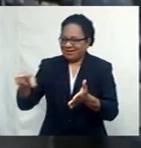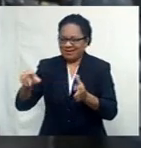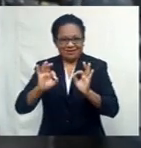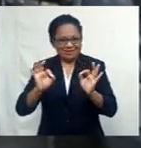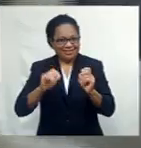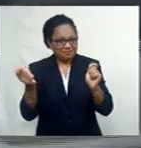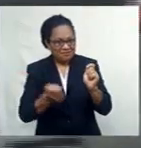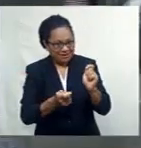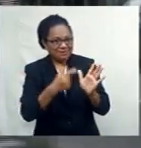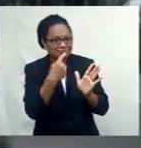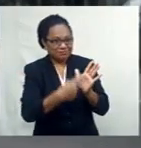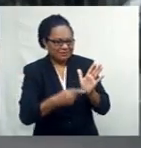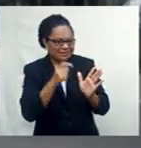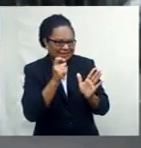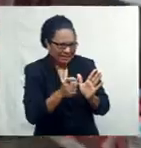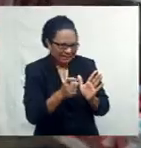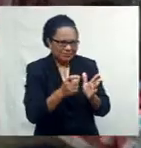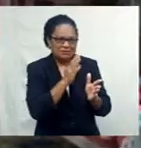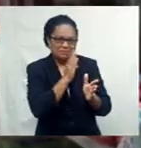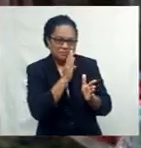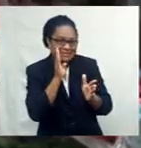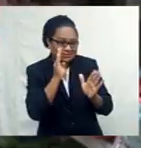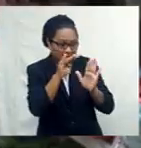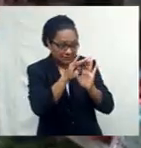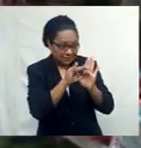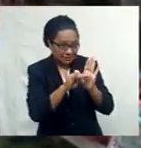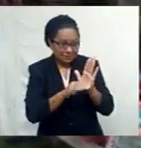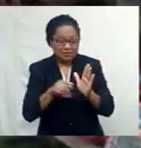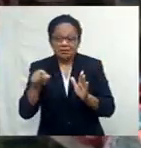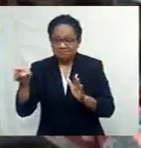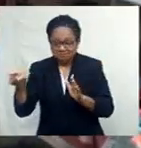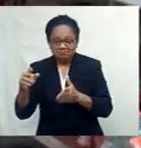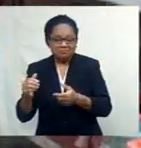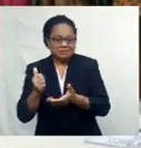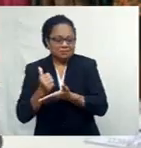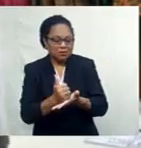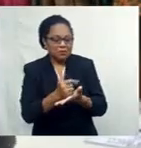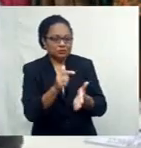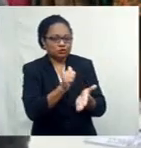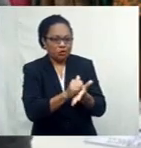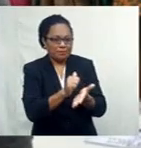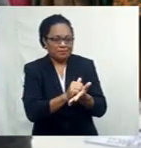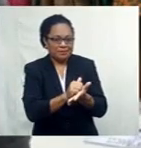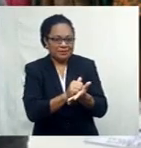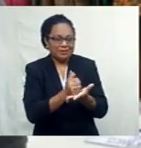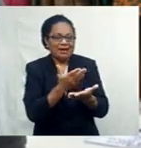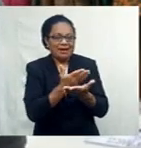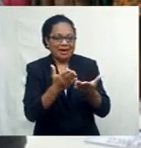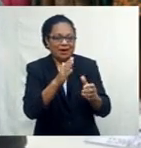business owners are now being educated more on operating with COVID-safe protocols.